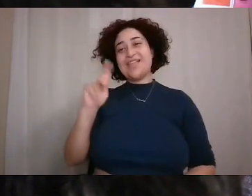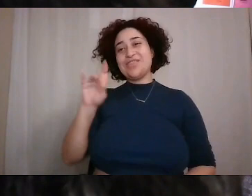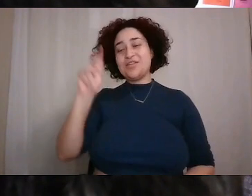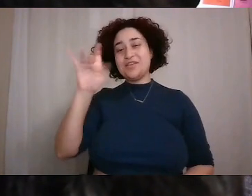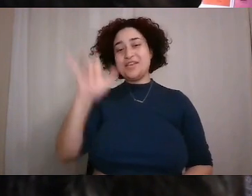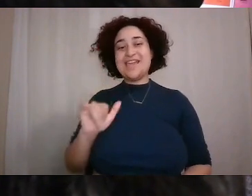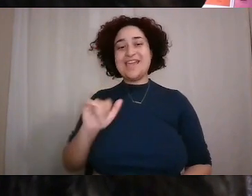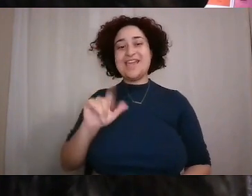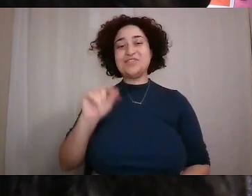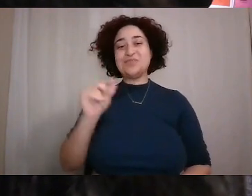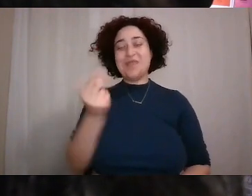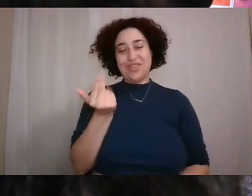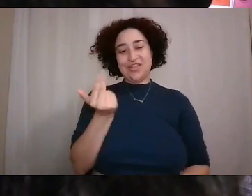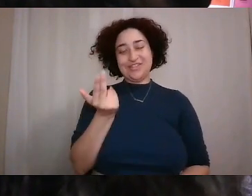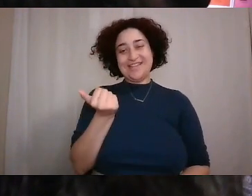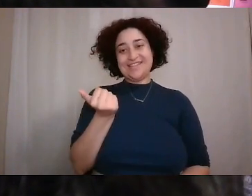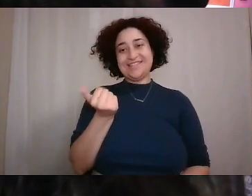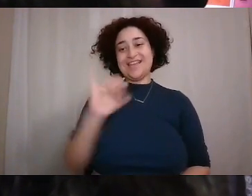Georgina,